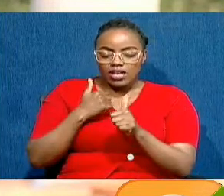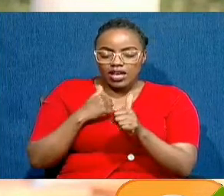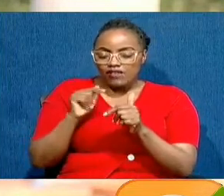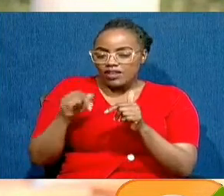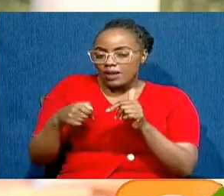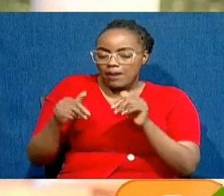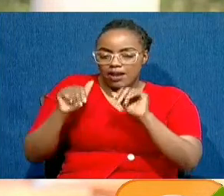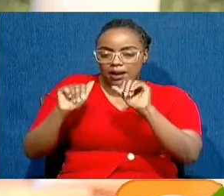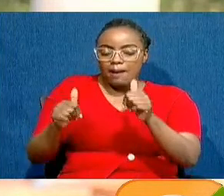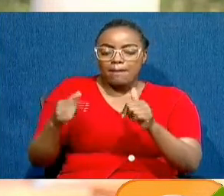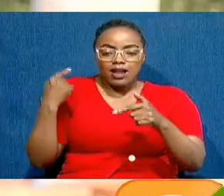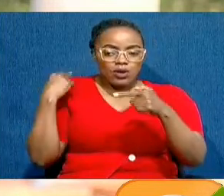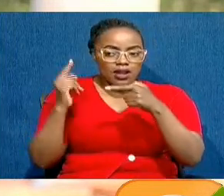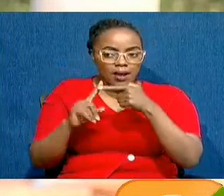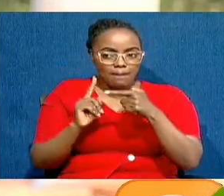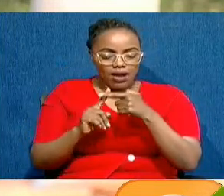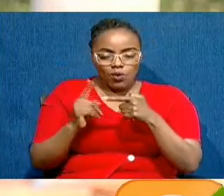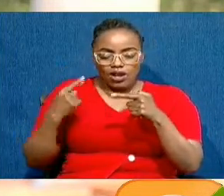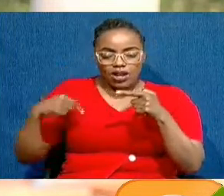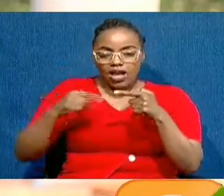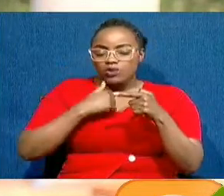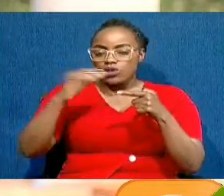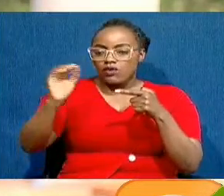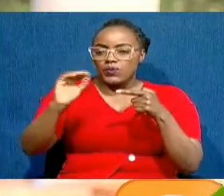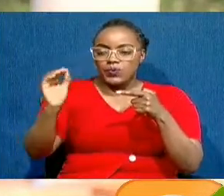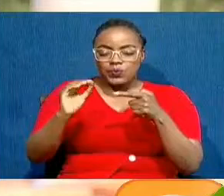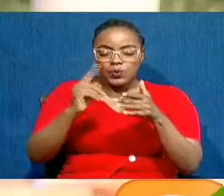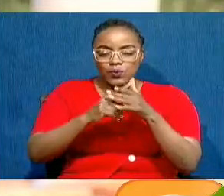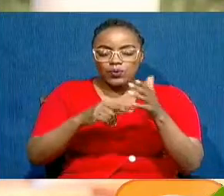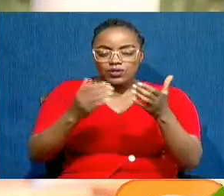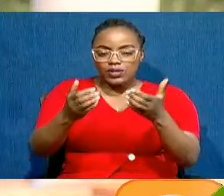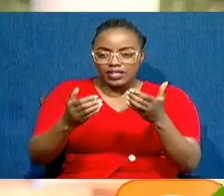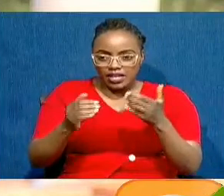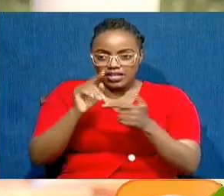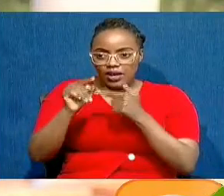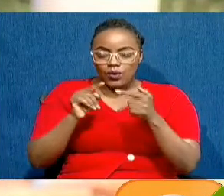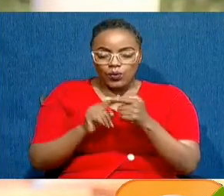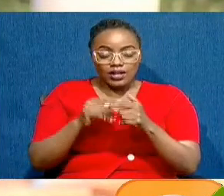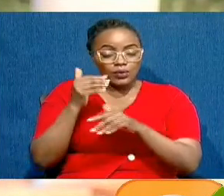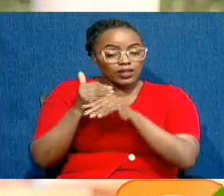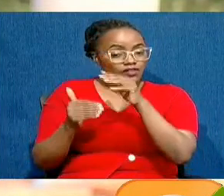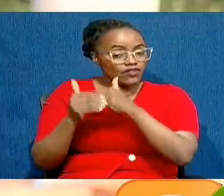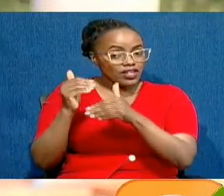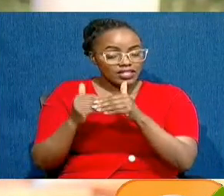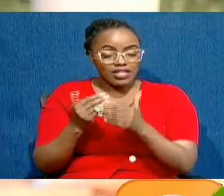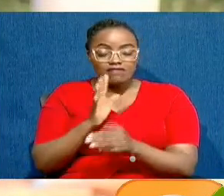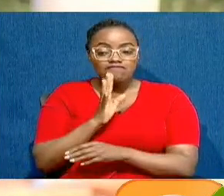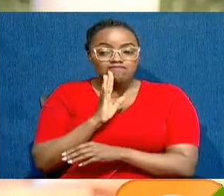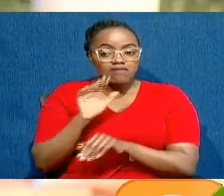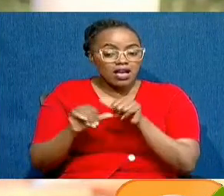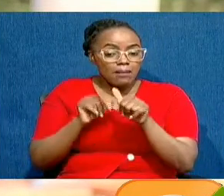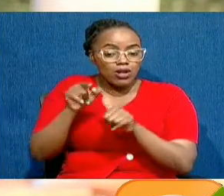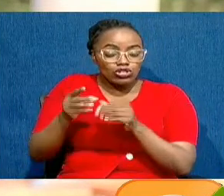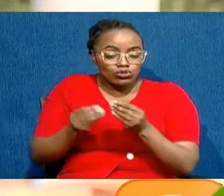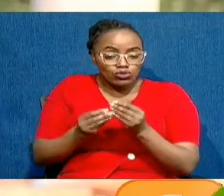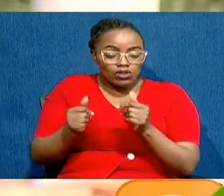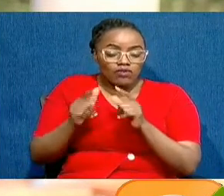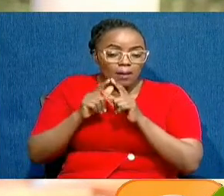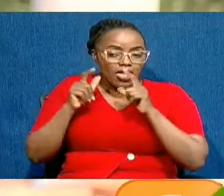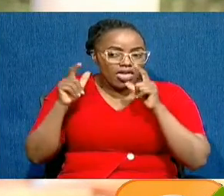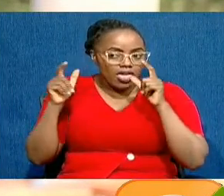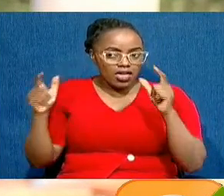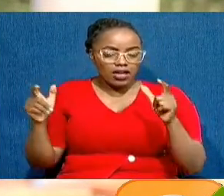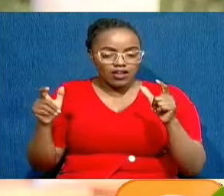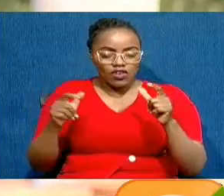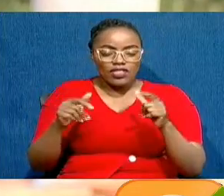is because, for one, we do not have what it requires when it comes to infrastructure to be able to handle big volumes of